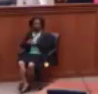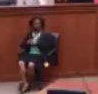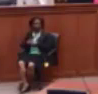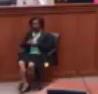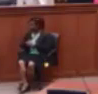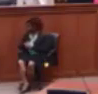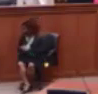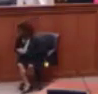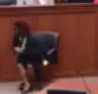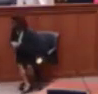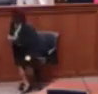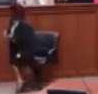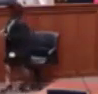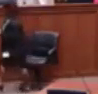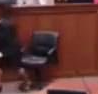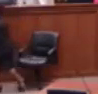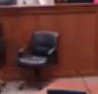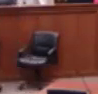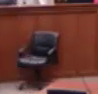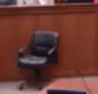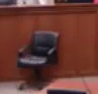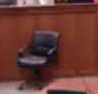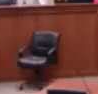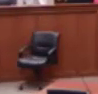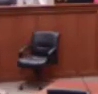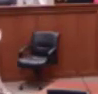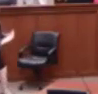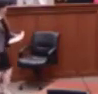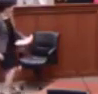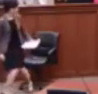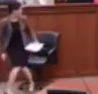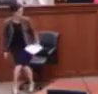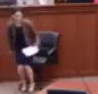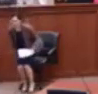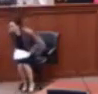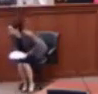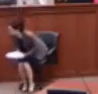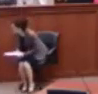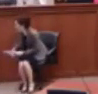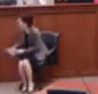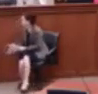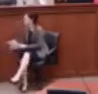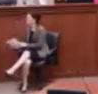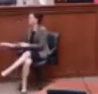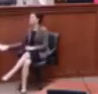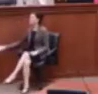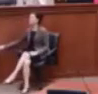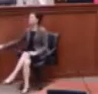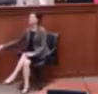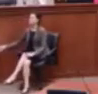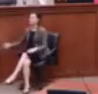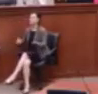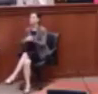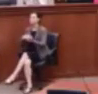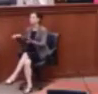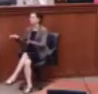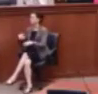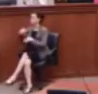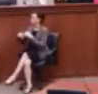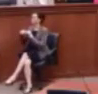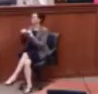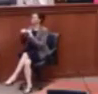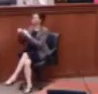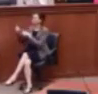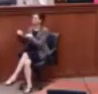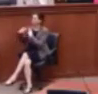So members, this is an ongoing process and not one that's near complete, but it's been good to go out and get feedback. We heard kind of the good, the bad, and the ugly,